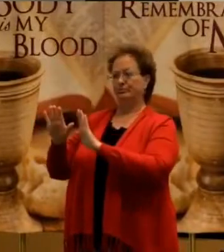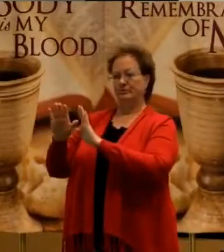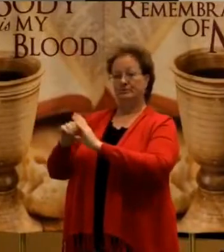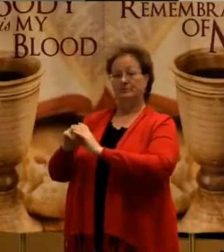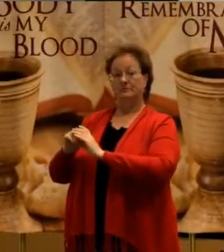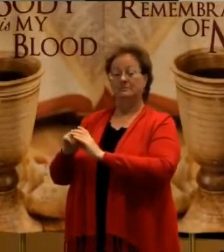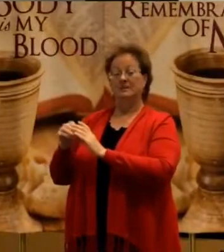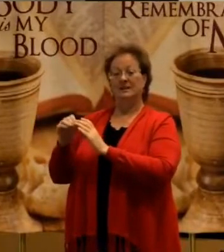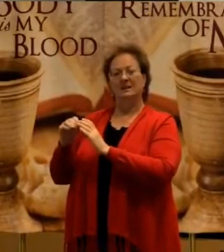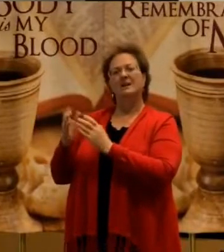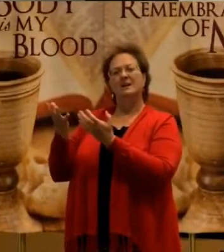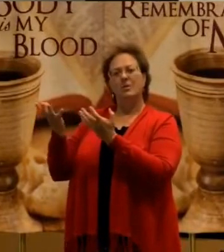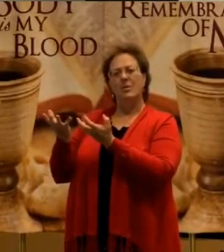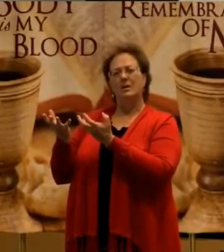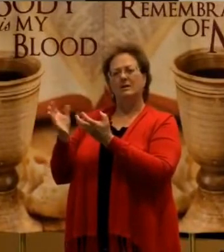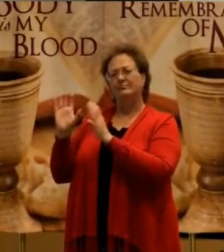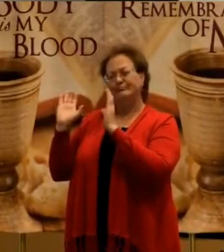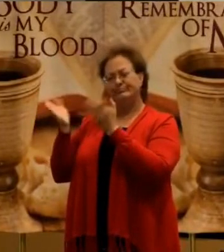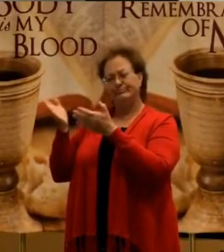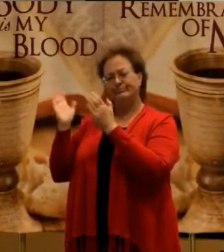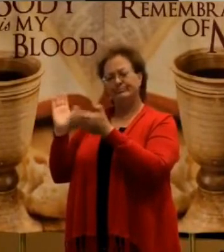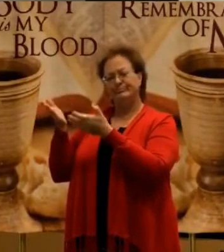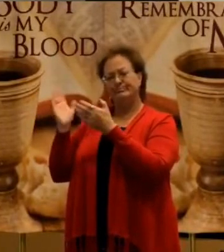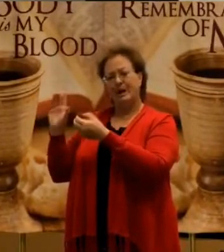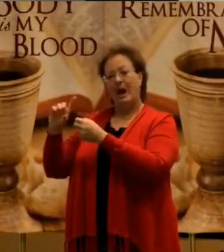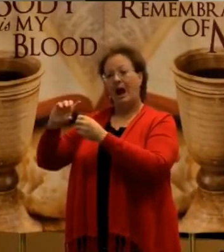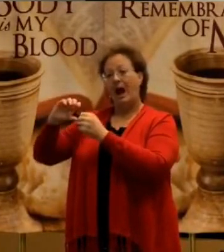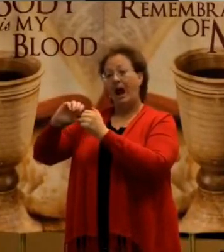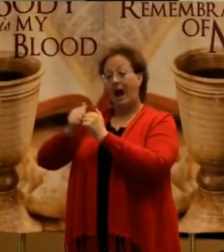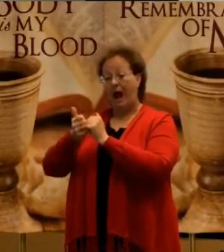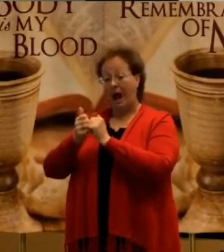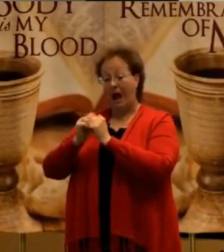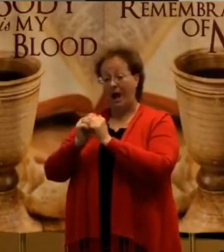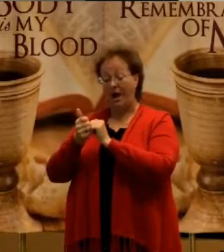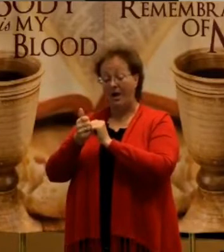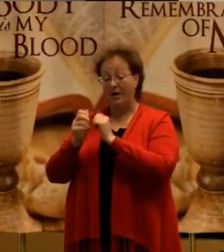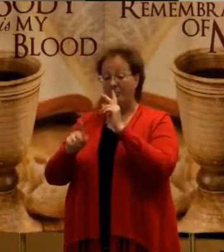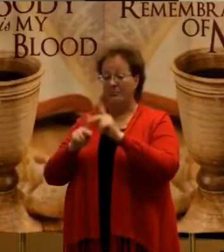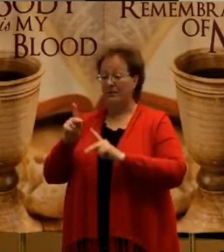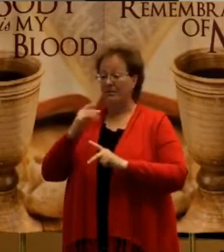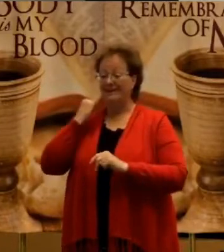Moses, instructing him on how the children of Israel were to worship.